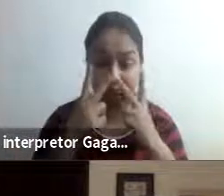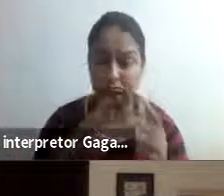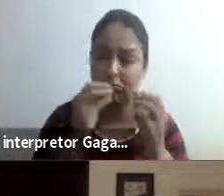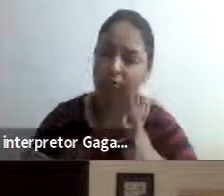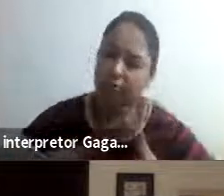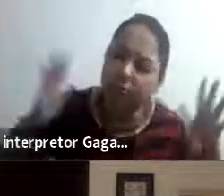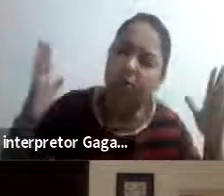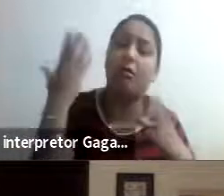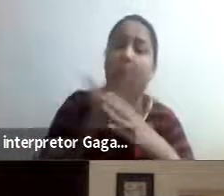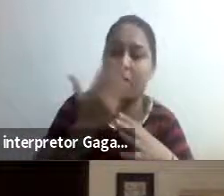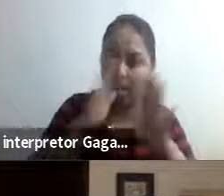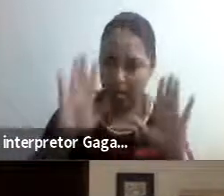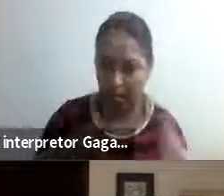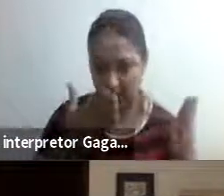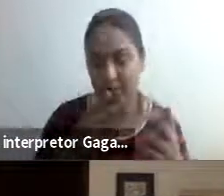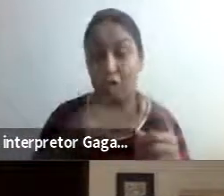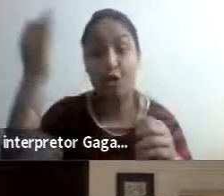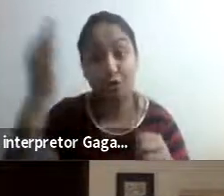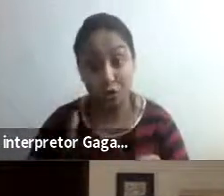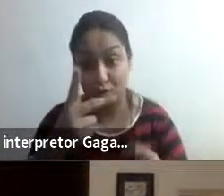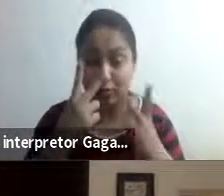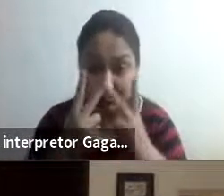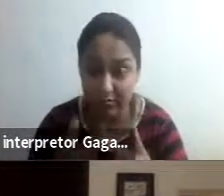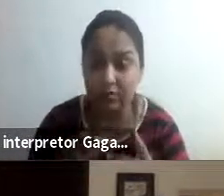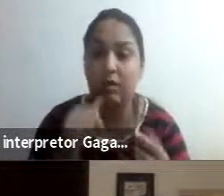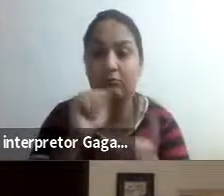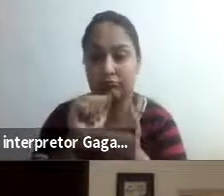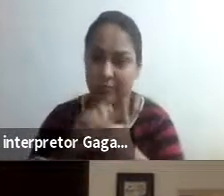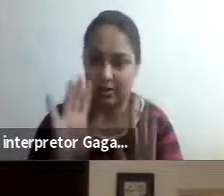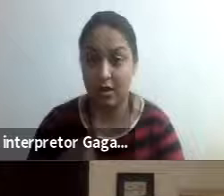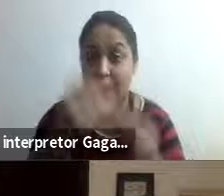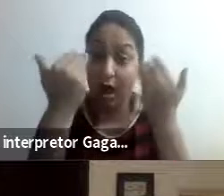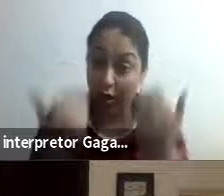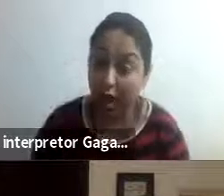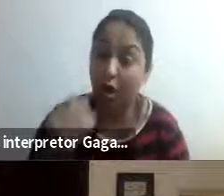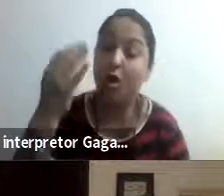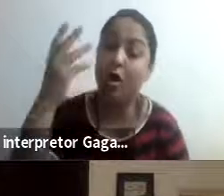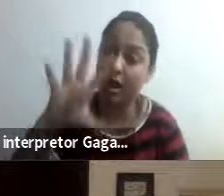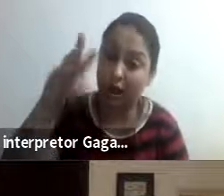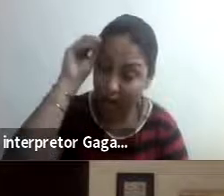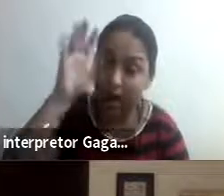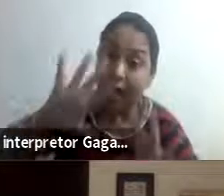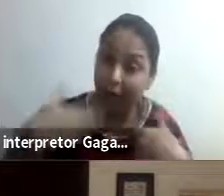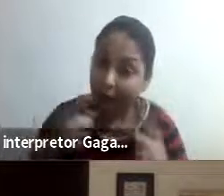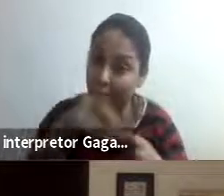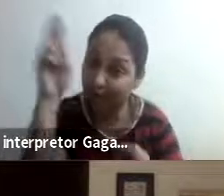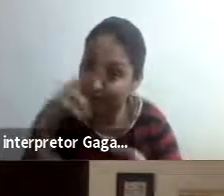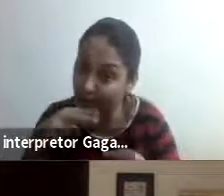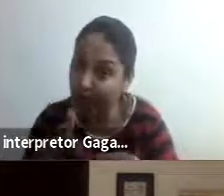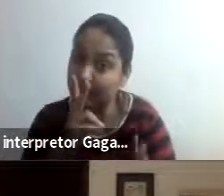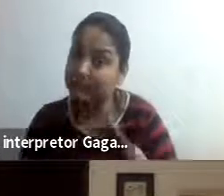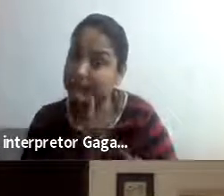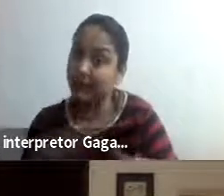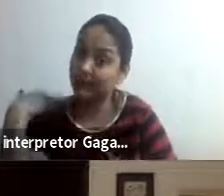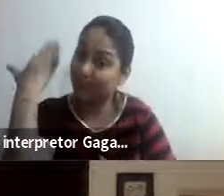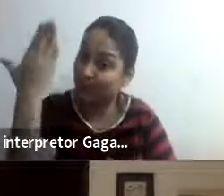these older works, although the new ones are much easier because she's now learned how to do her signature. So we know that everything that is signed